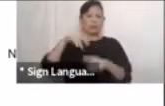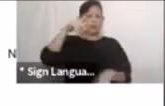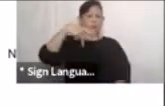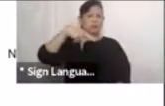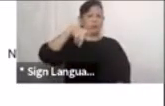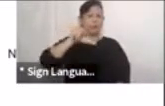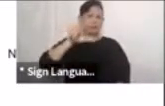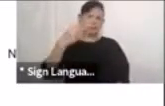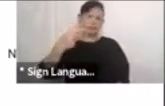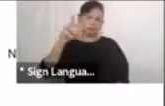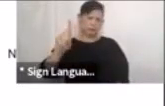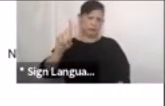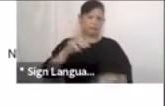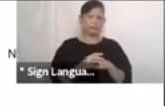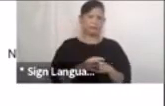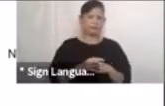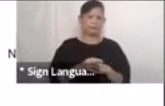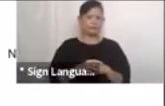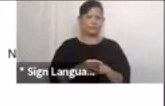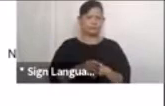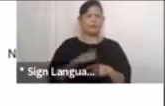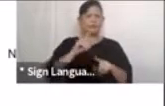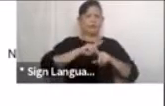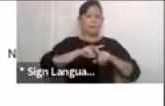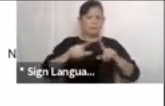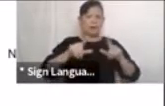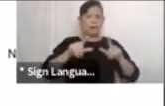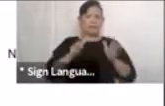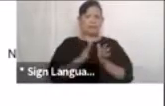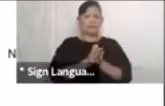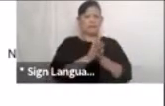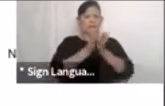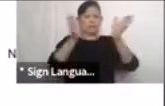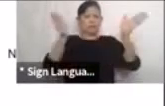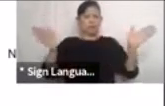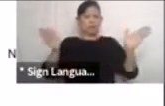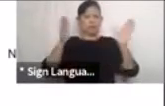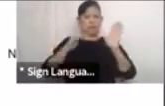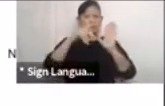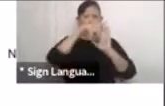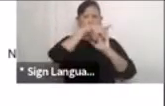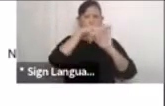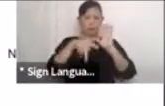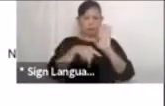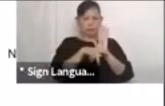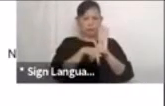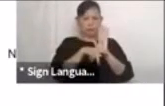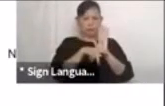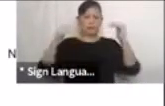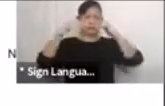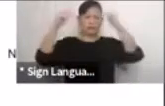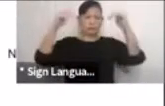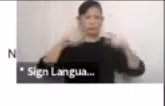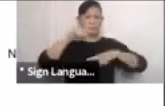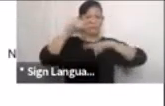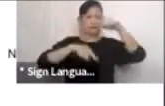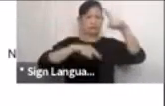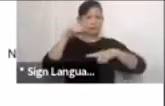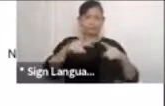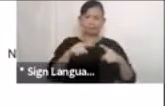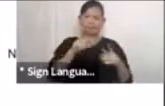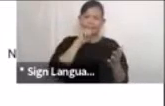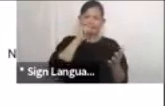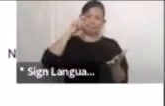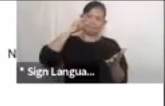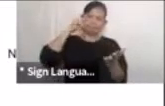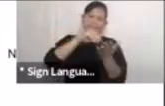information. And from a larger policy level point of view, in Sri Lanka, the sign language is also not recognized